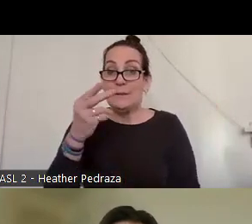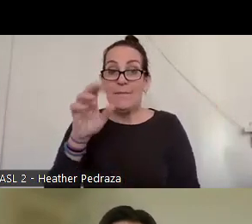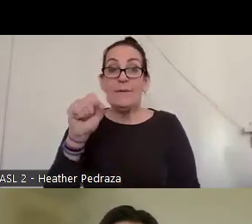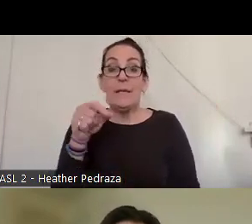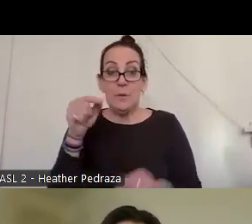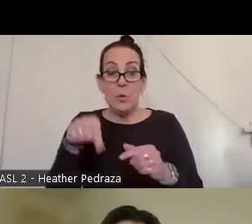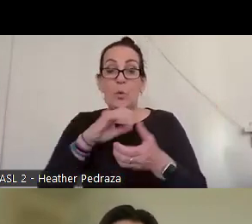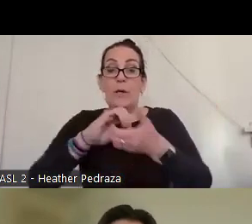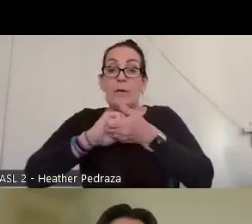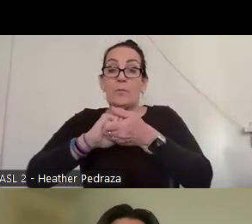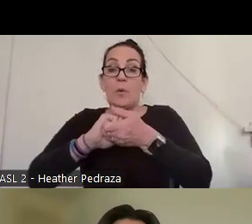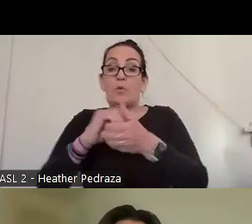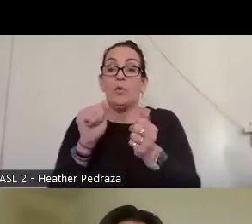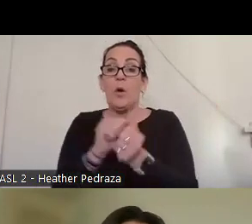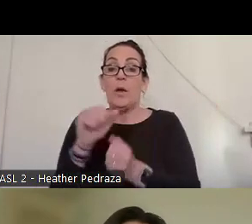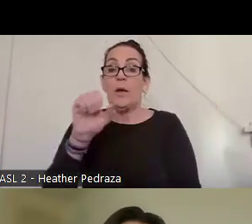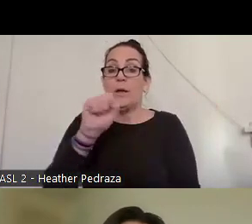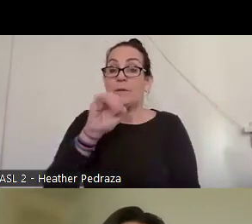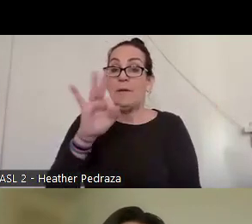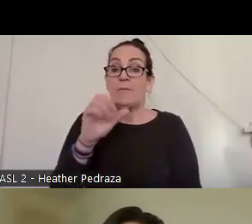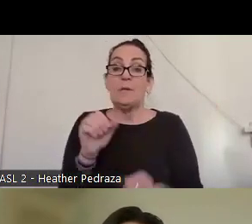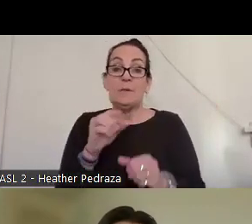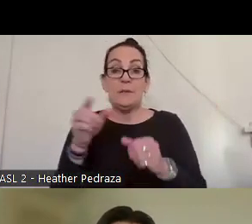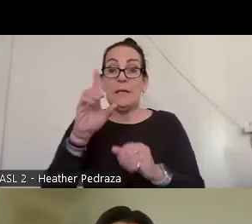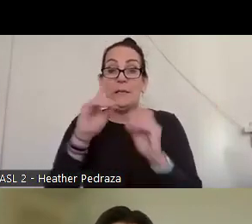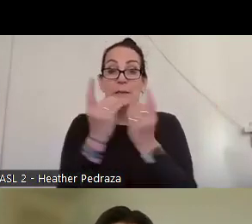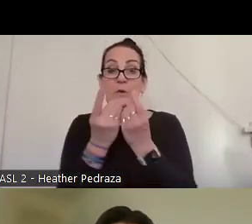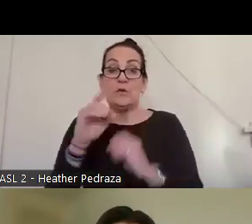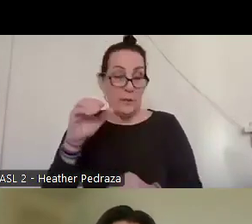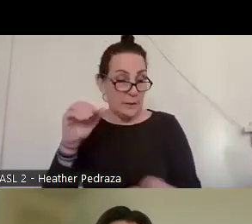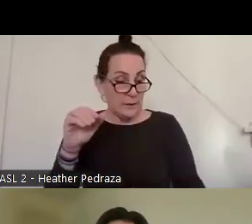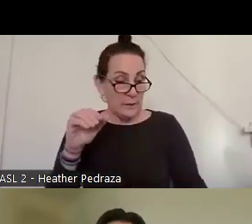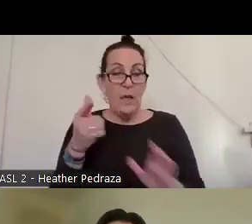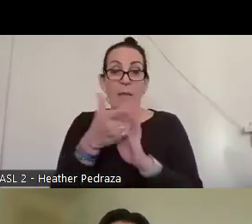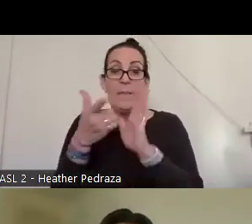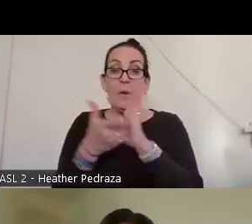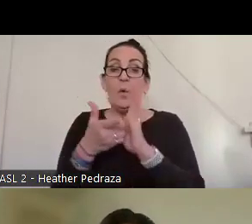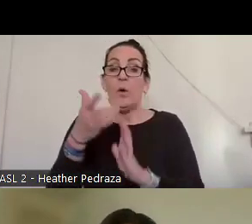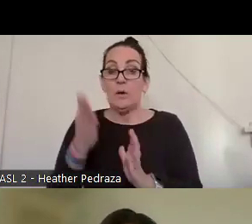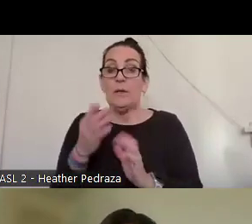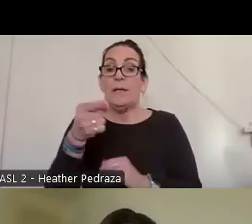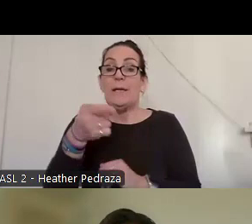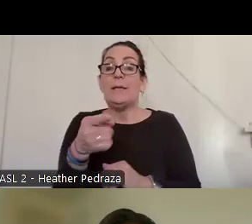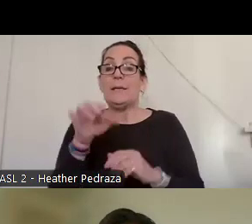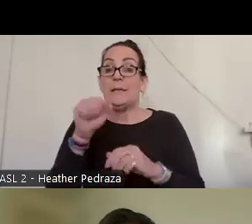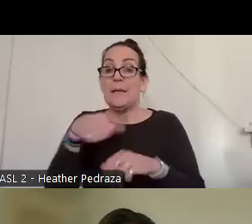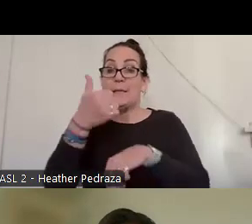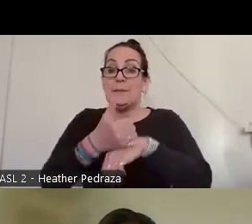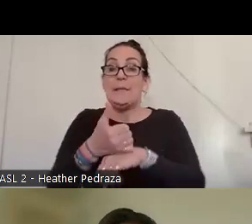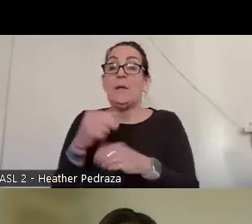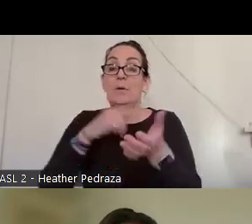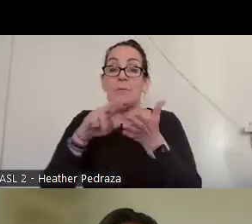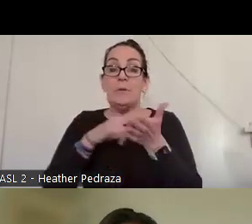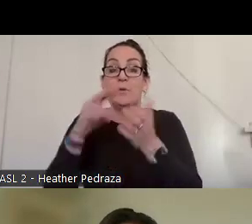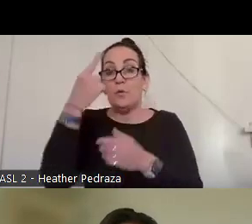San Francisco District Attorney. Essentially, a district attorney can allocate resources to establish elder abuse units and have them